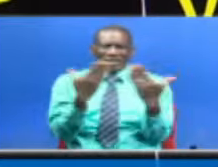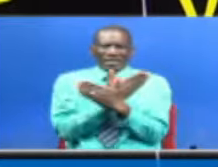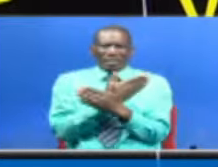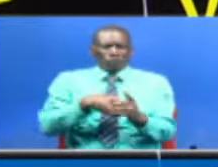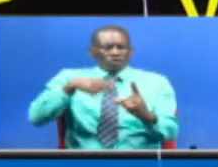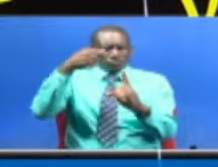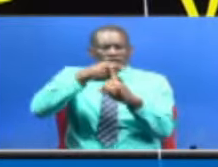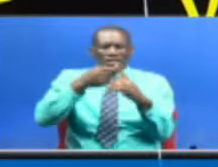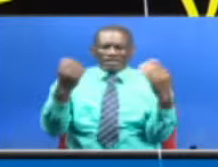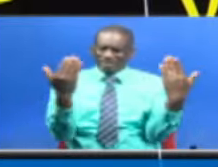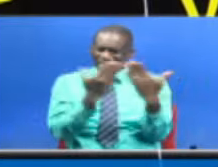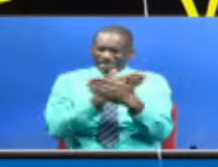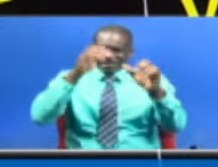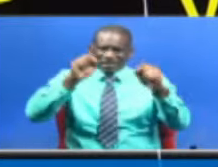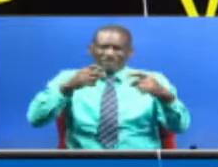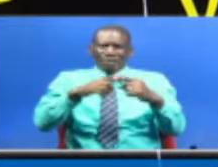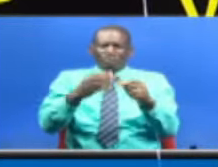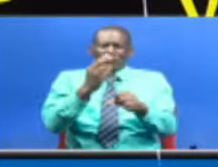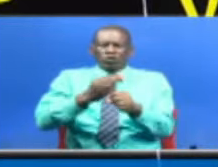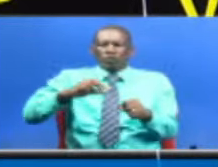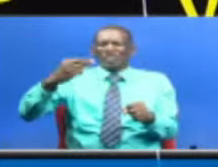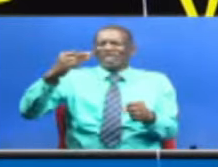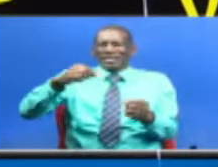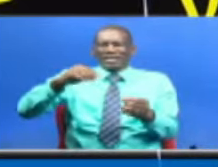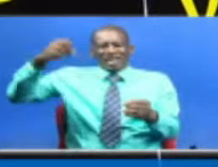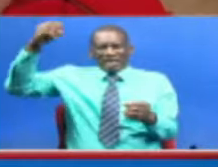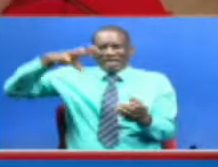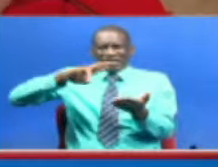darkness, but using green energy resources.